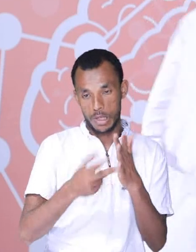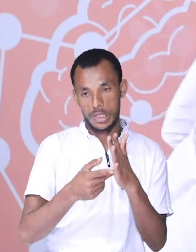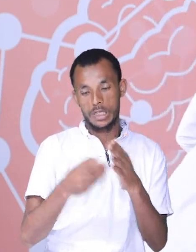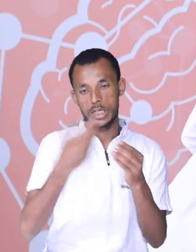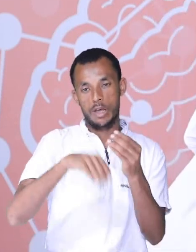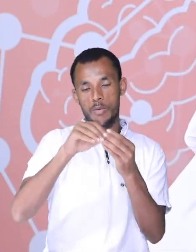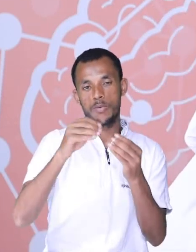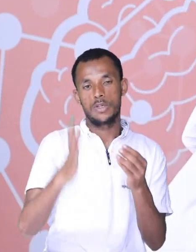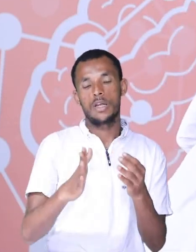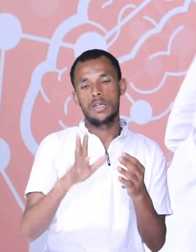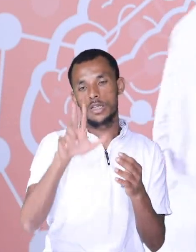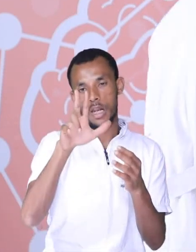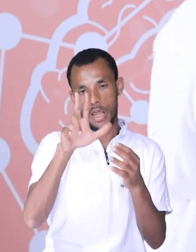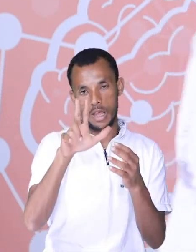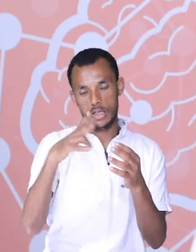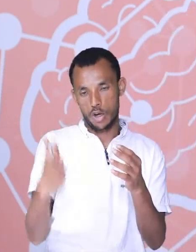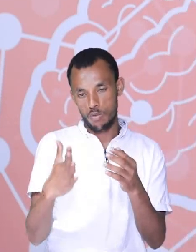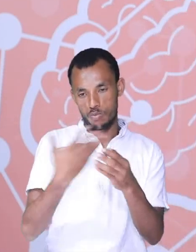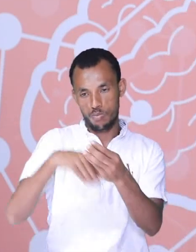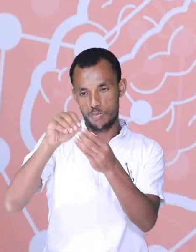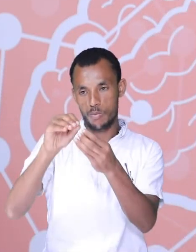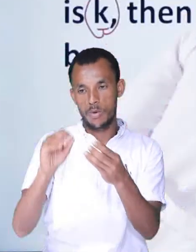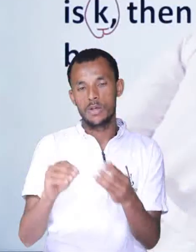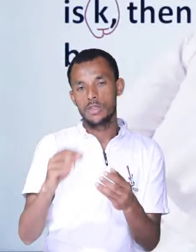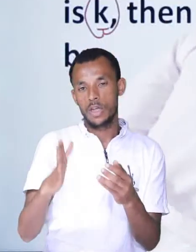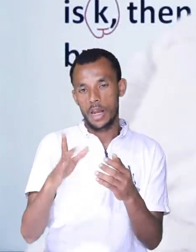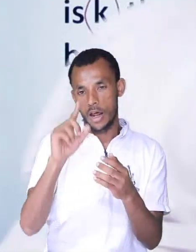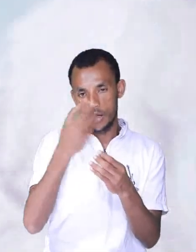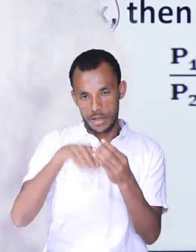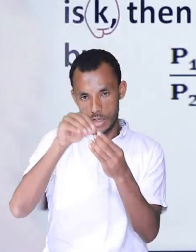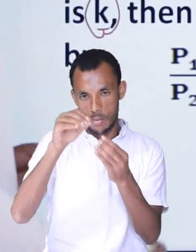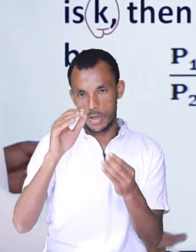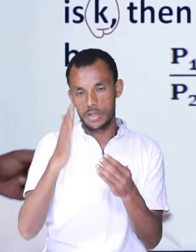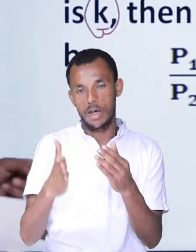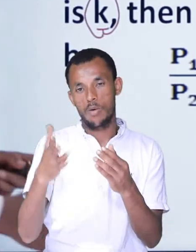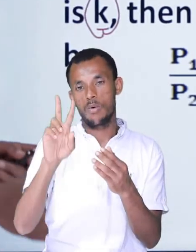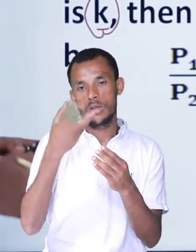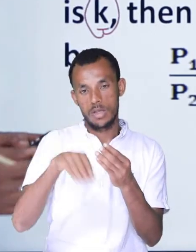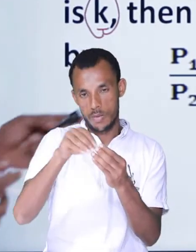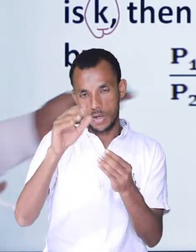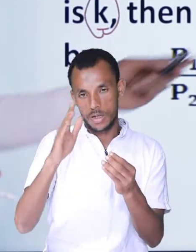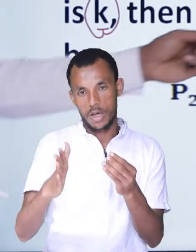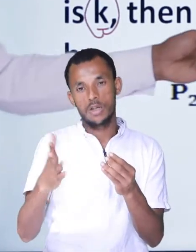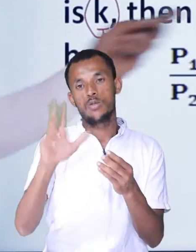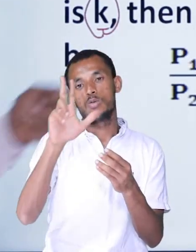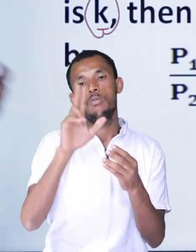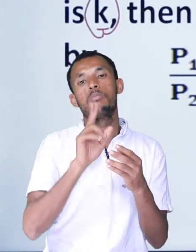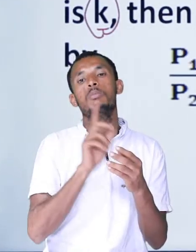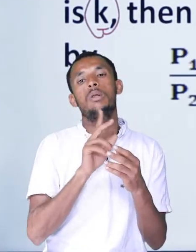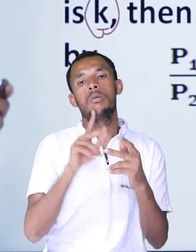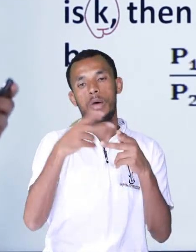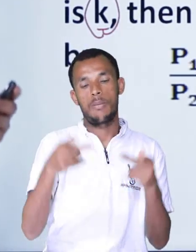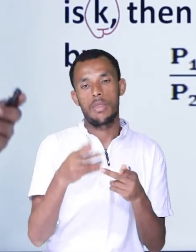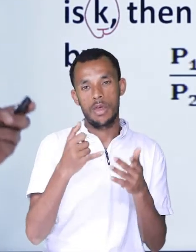is called, let's say, perimeter 1, and for this one, perimeter 2. Therefore, if you take the ratio of their sides